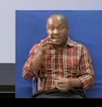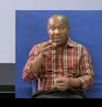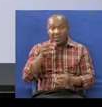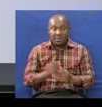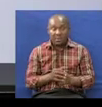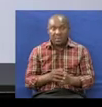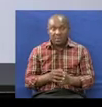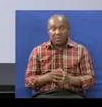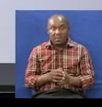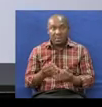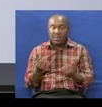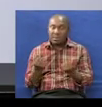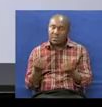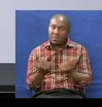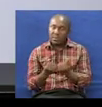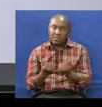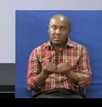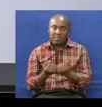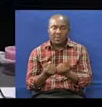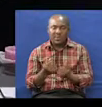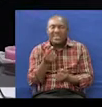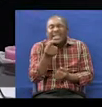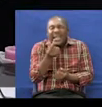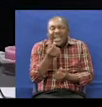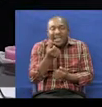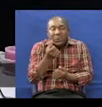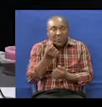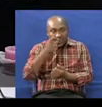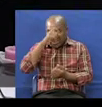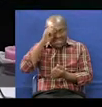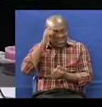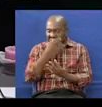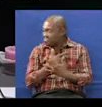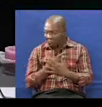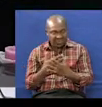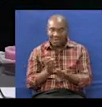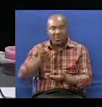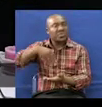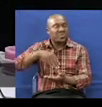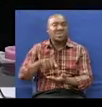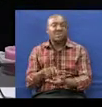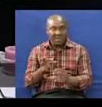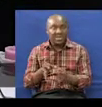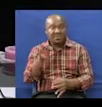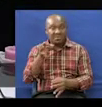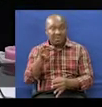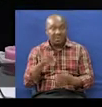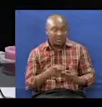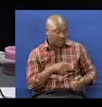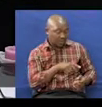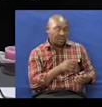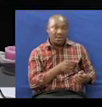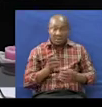it is produce little heat, it cannot be used for cooking purpose. So therefore,